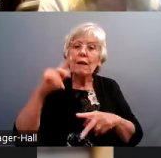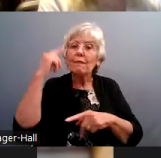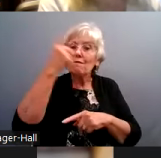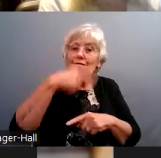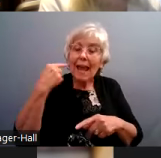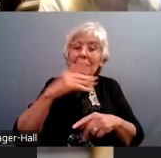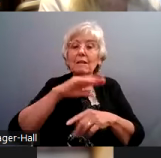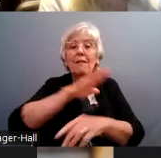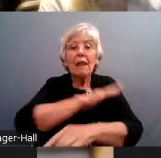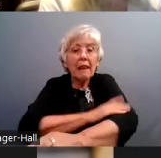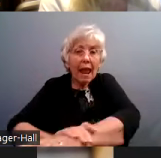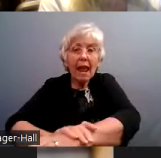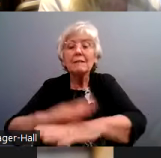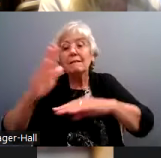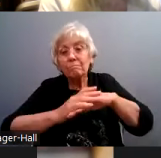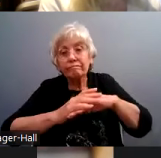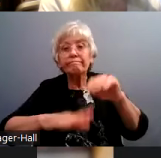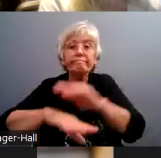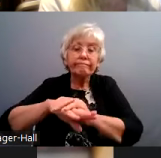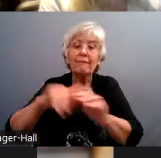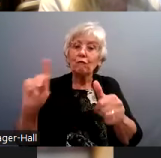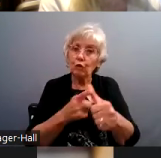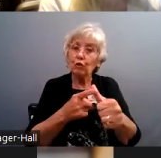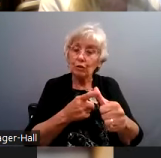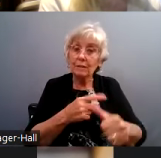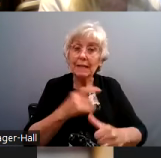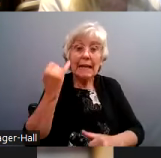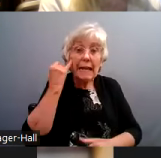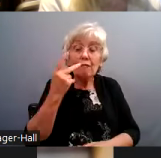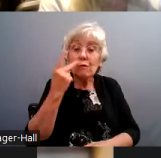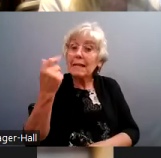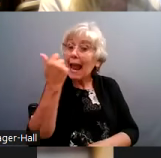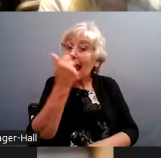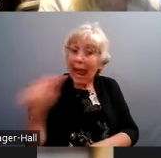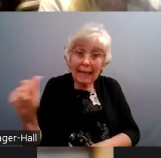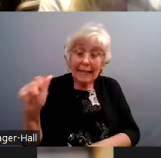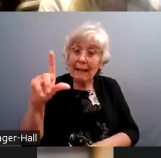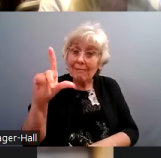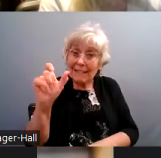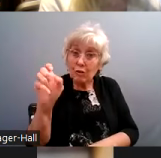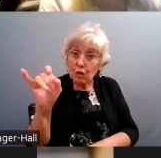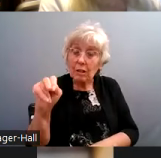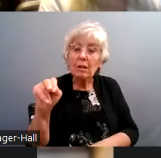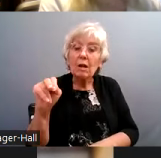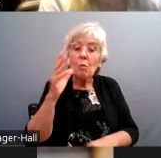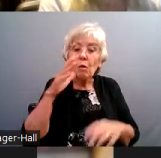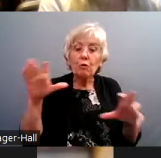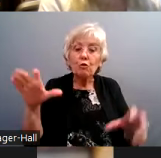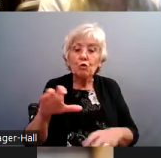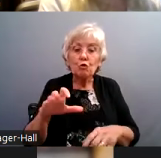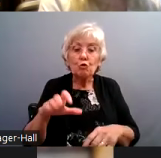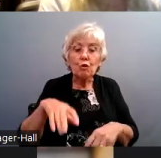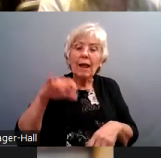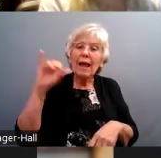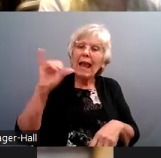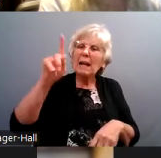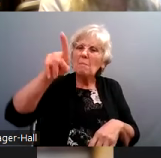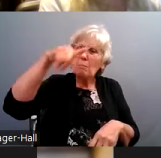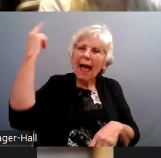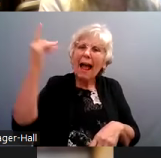first. And if we see any lesions, then we're going to do a Woods lamp examination. So it's like a black